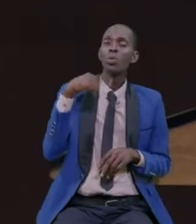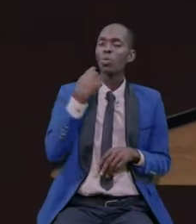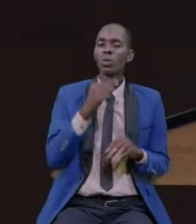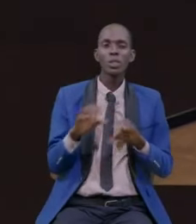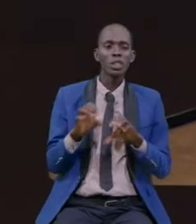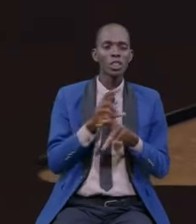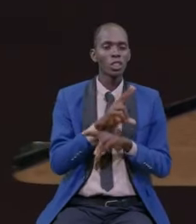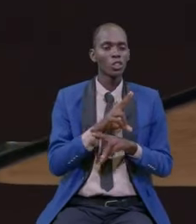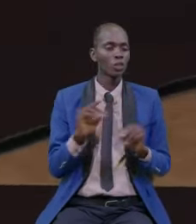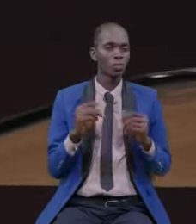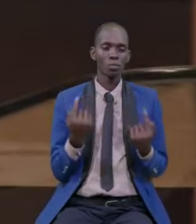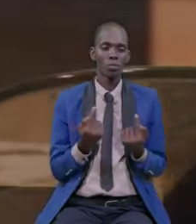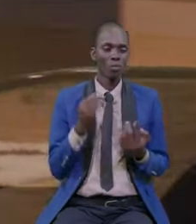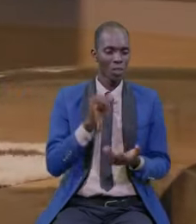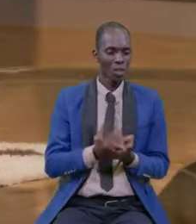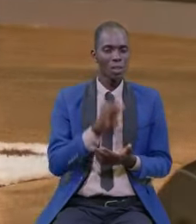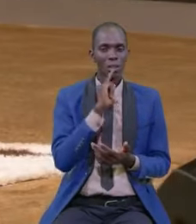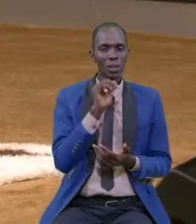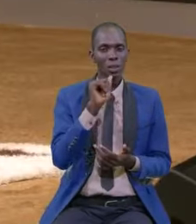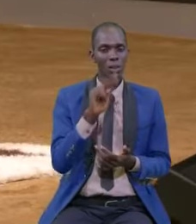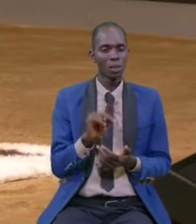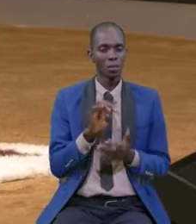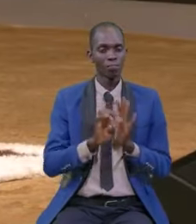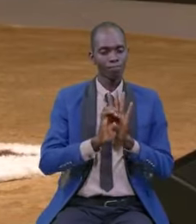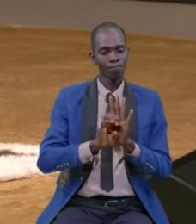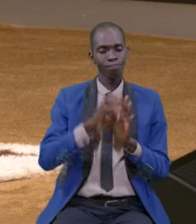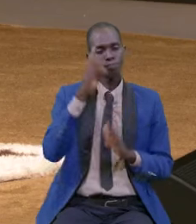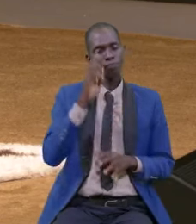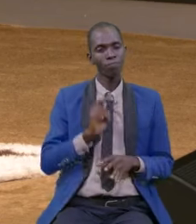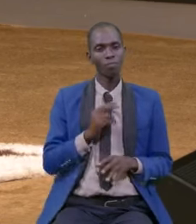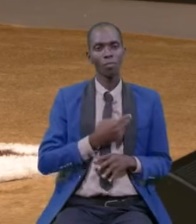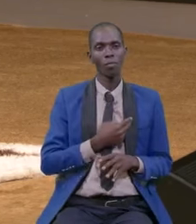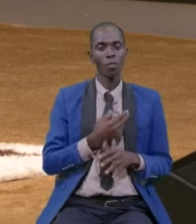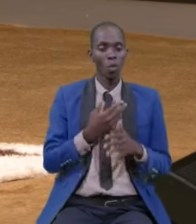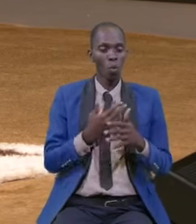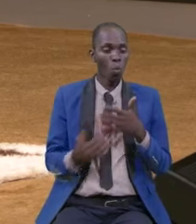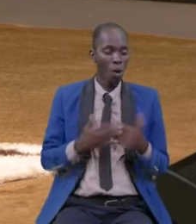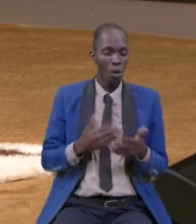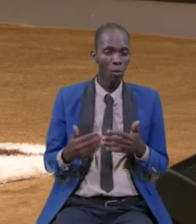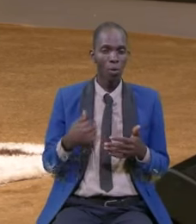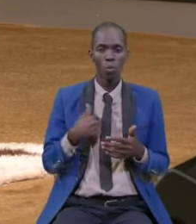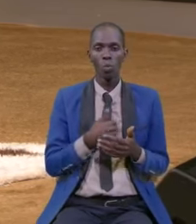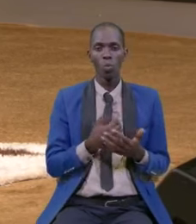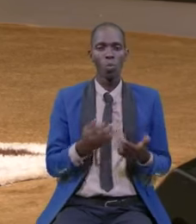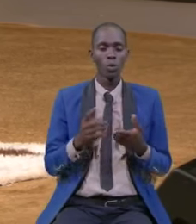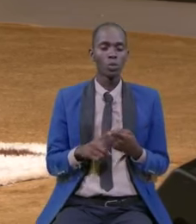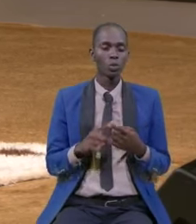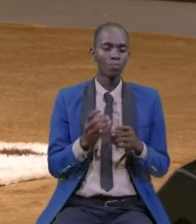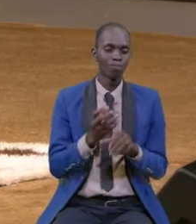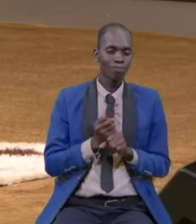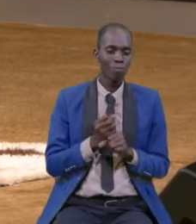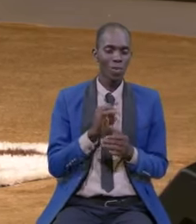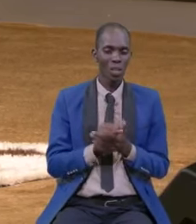sin that's an example for us whatever want to get that will involve